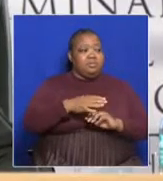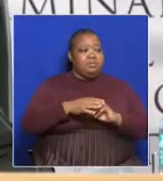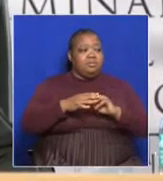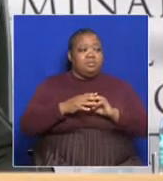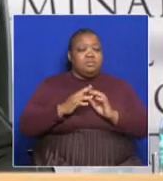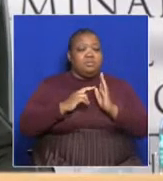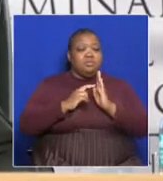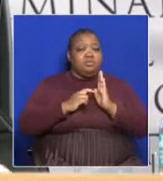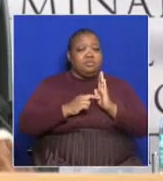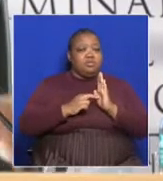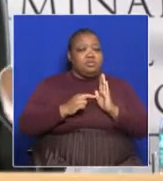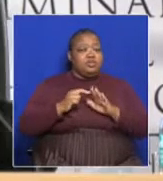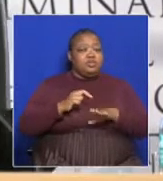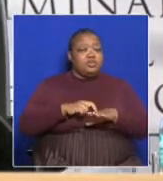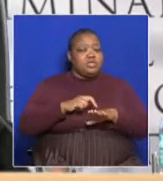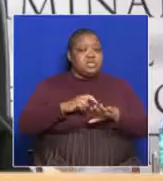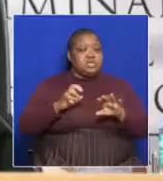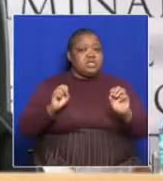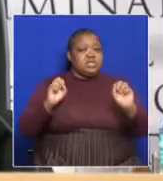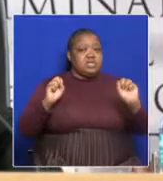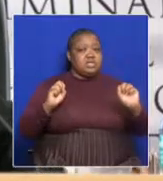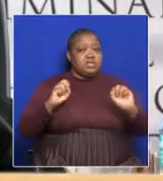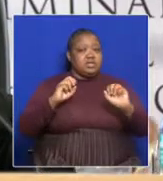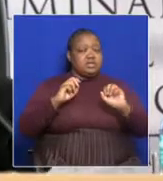to address. And